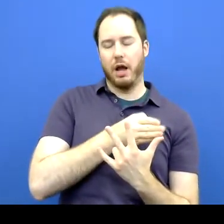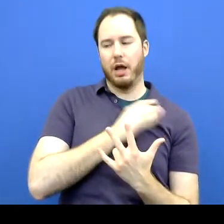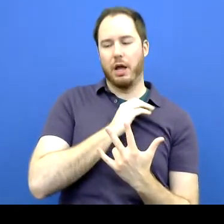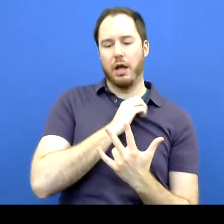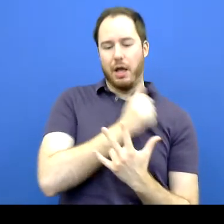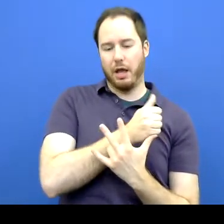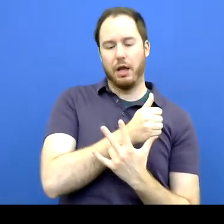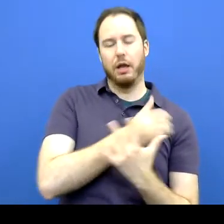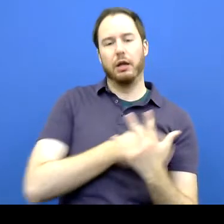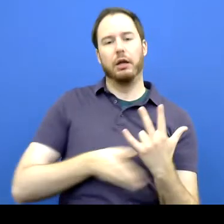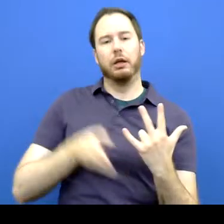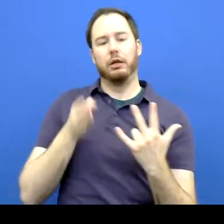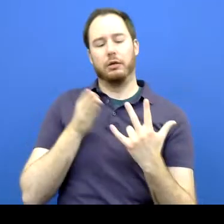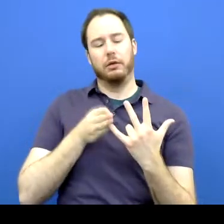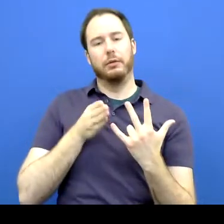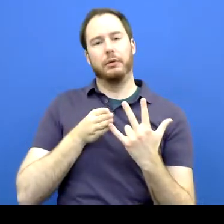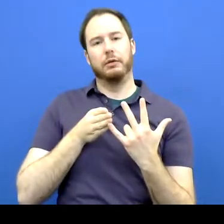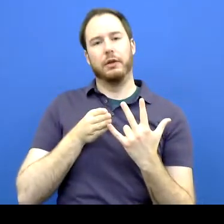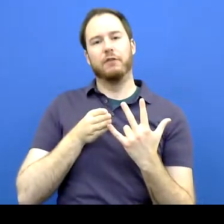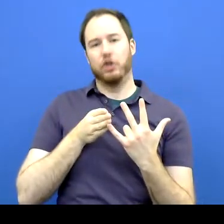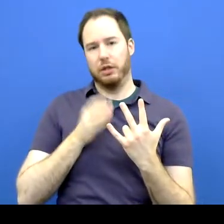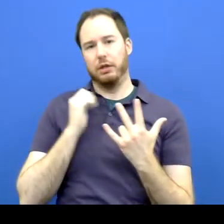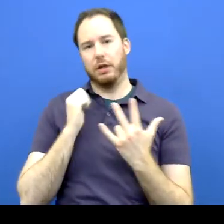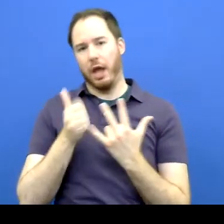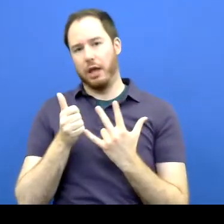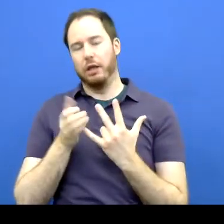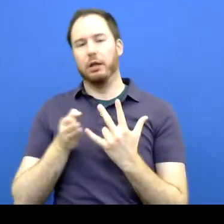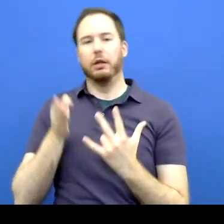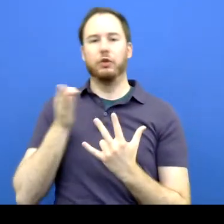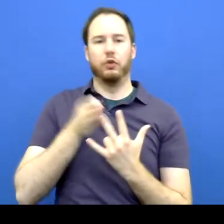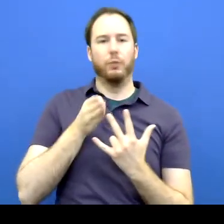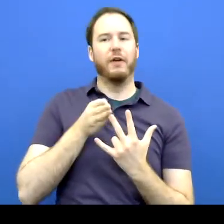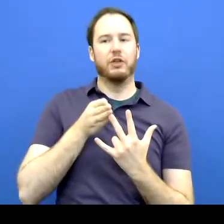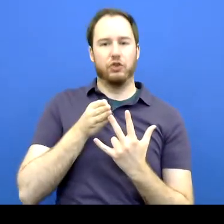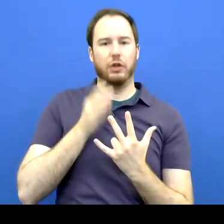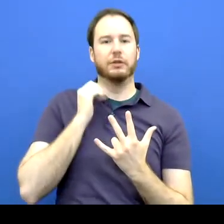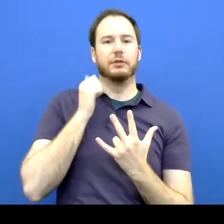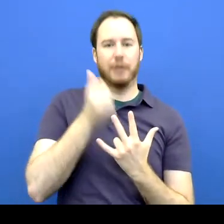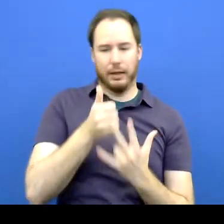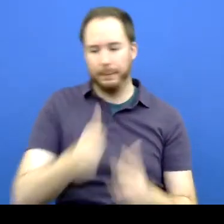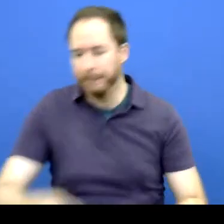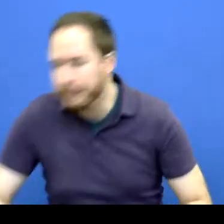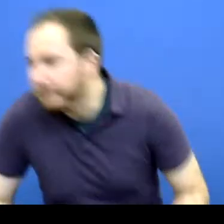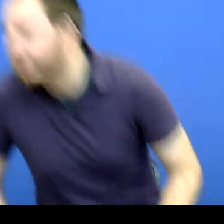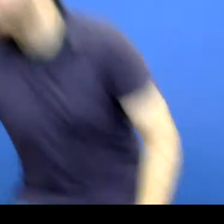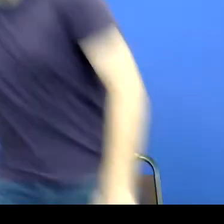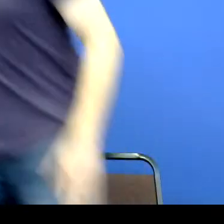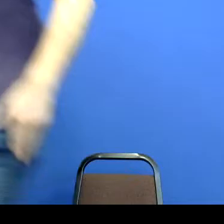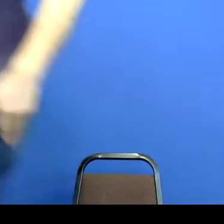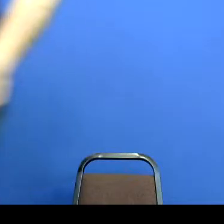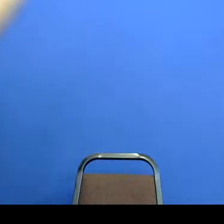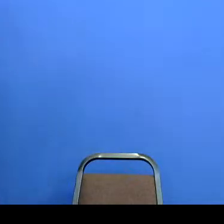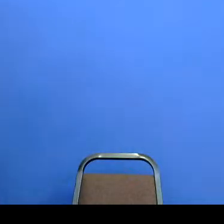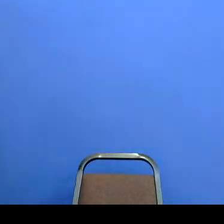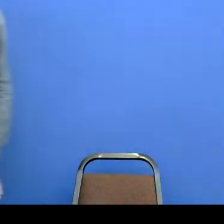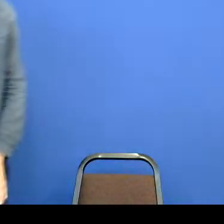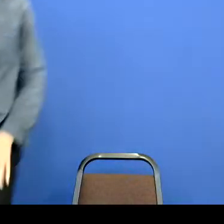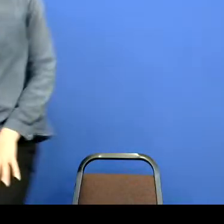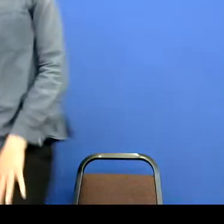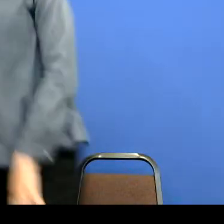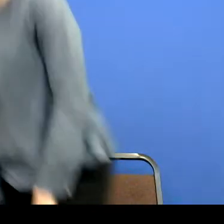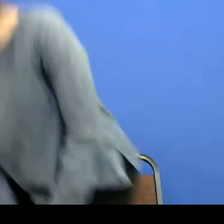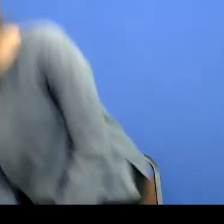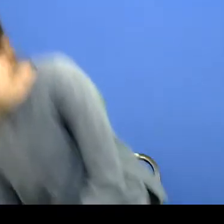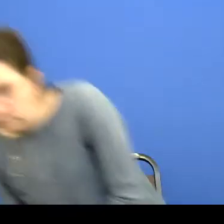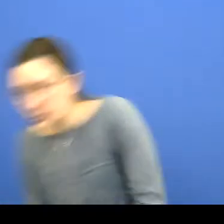Belanca, Aye. Councilmember Stafford, Aye. Supervisor Schultz. Aye. Mr. Supervisor and fellow board members,